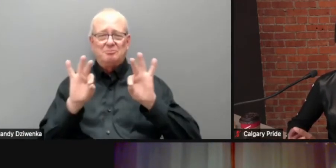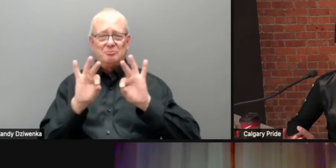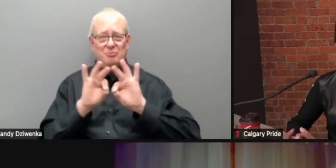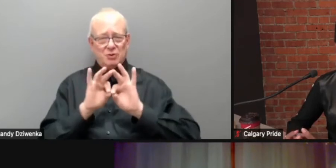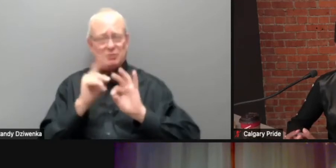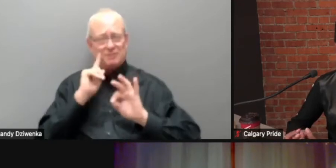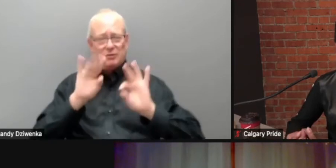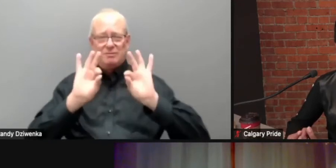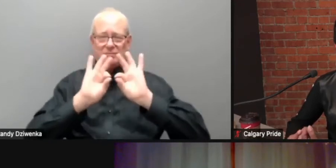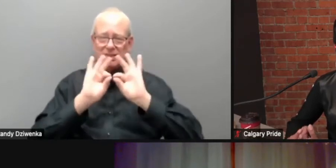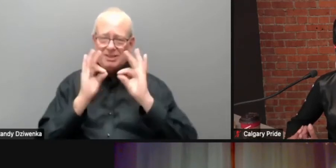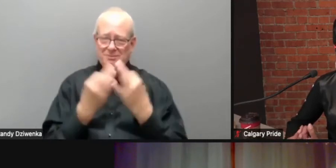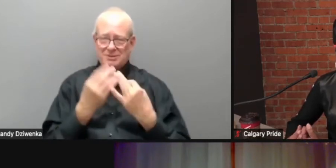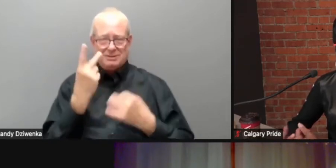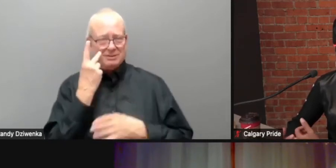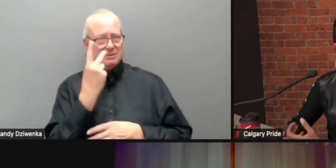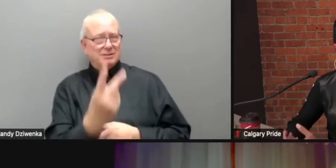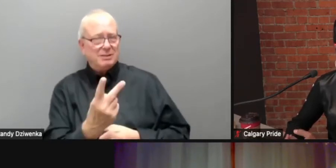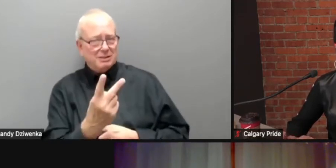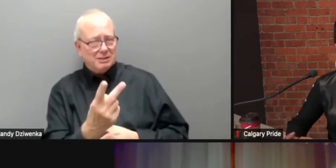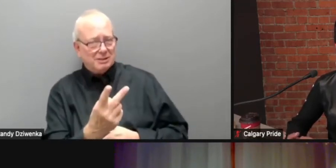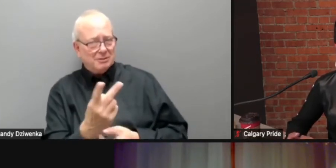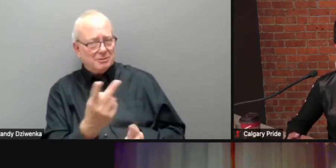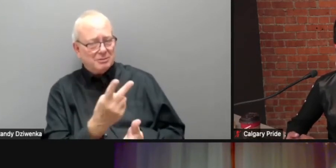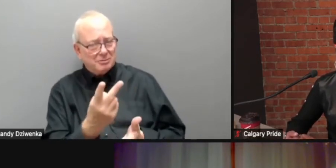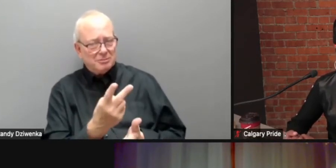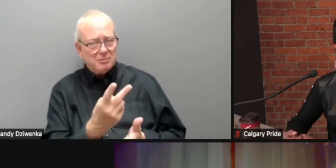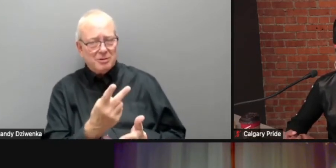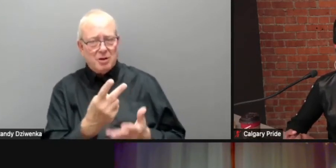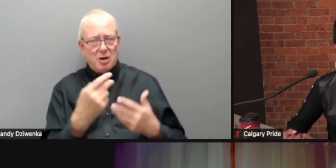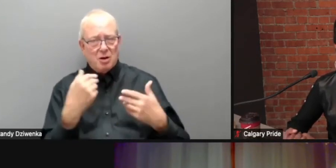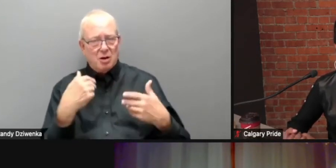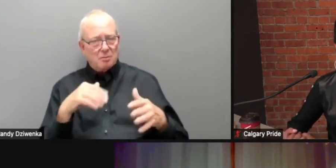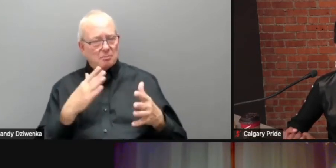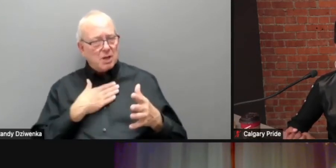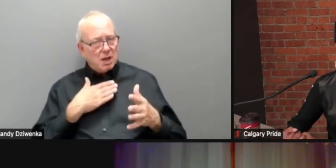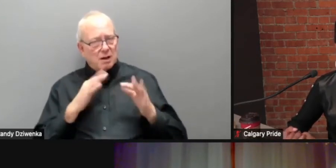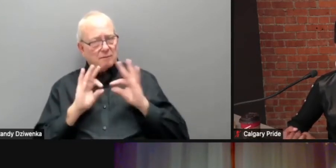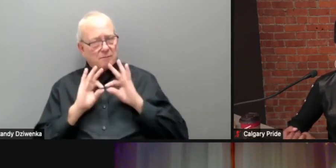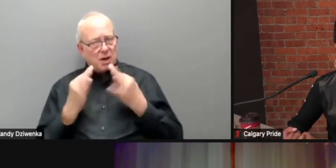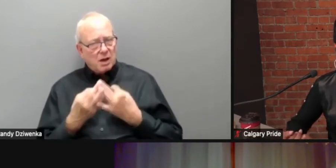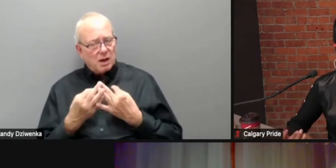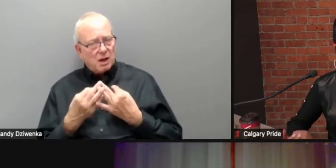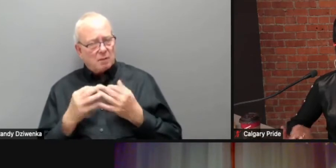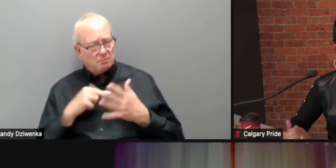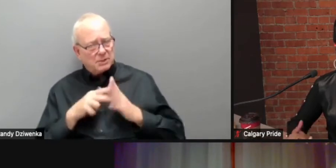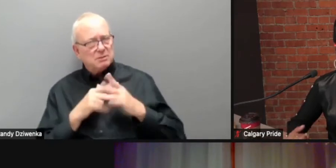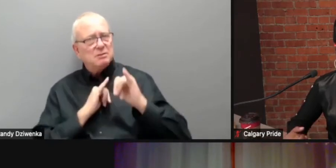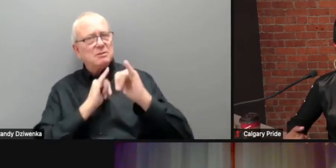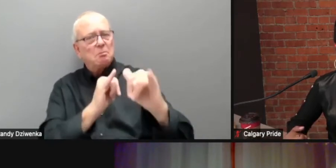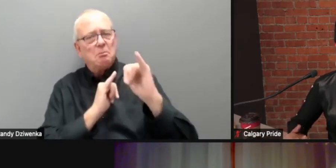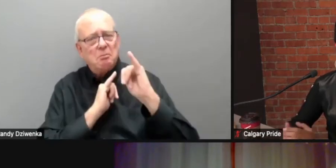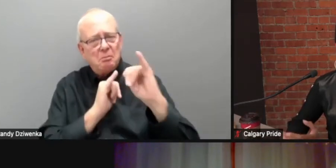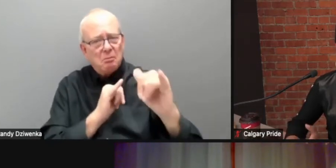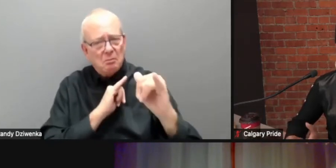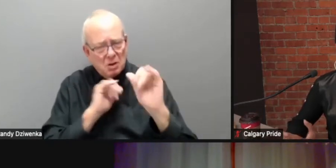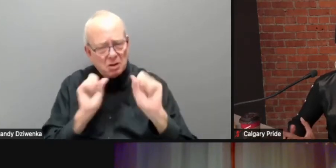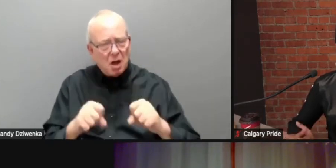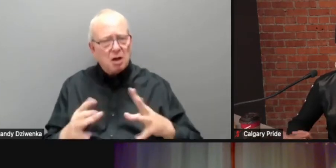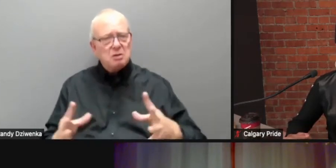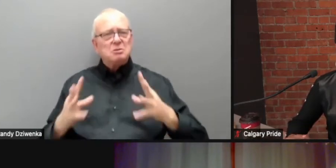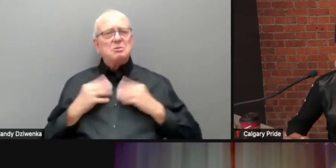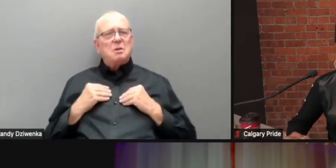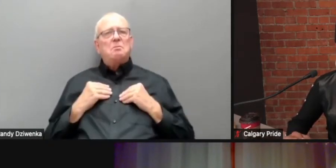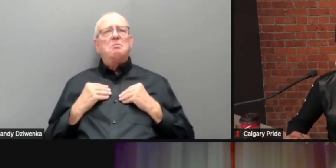then it almost creates a sense of it's possible for others to replicate that too, should they put in should they be